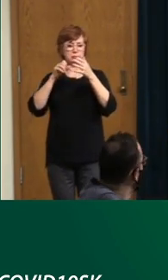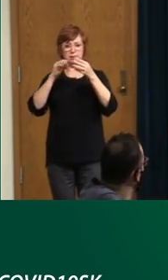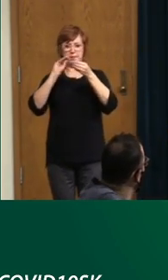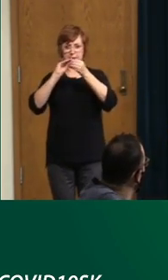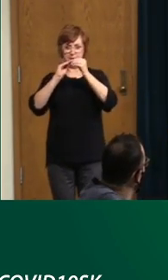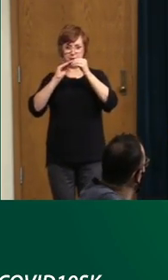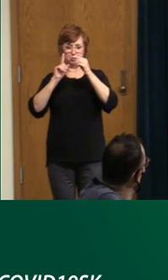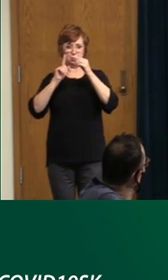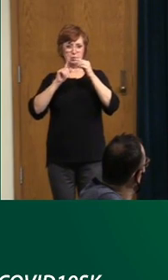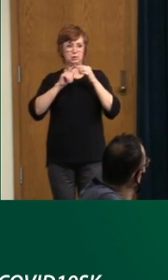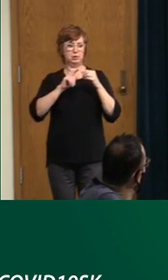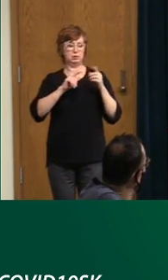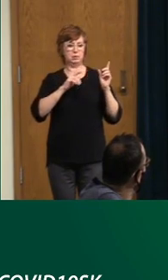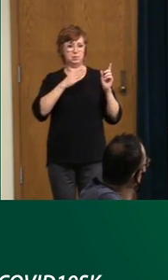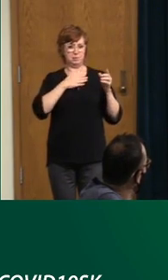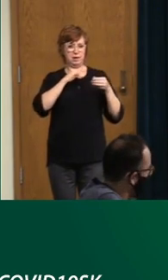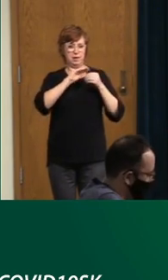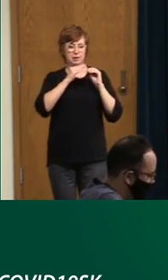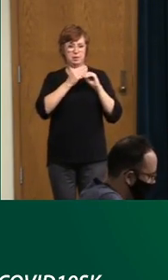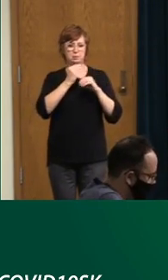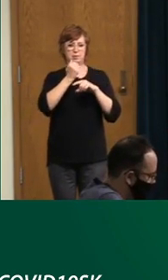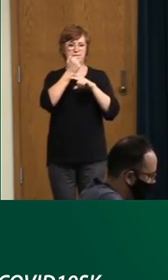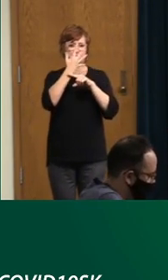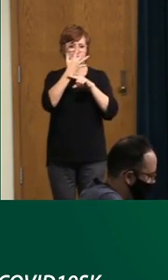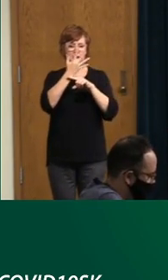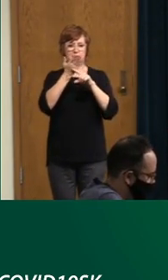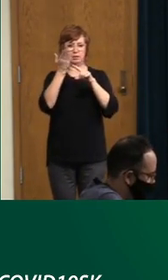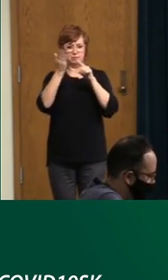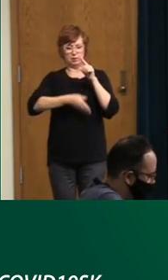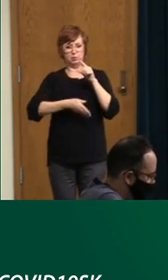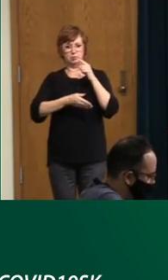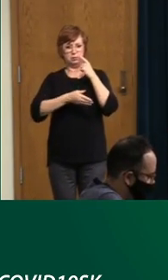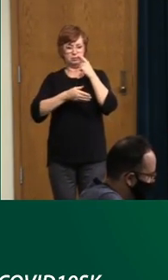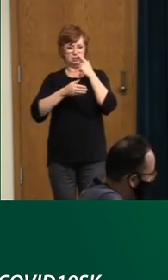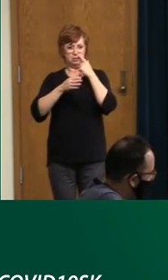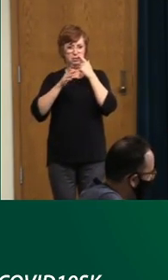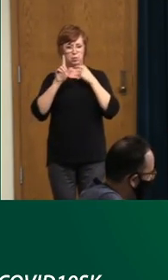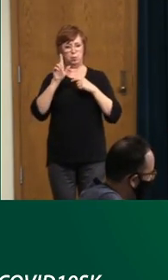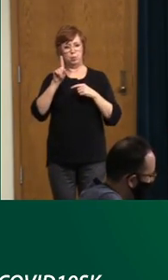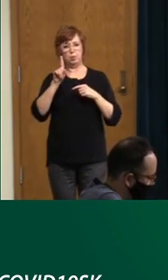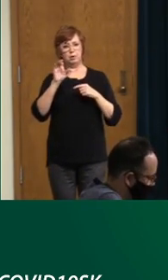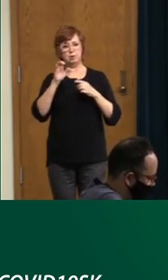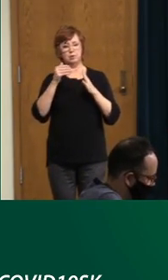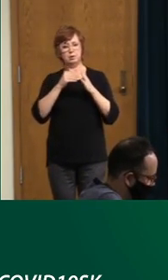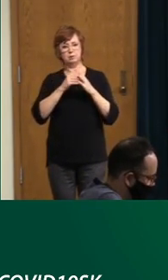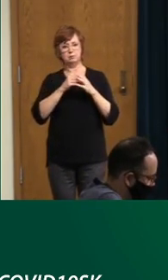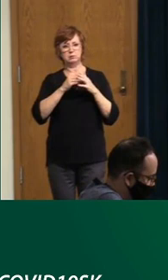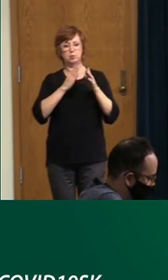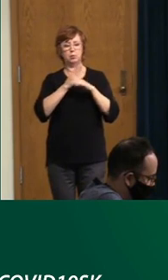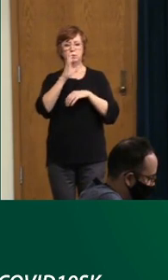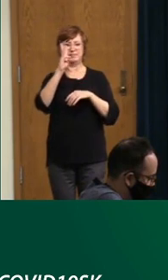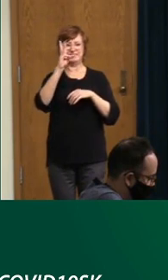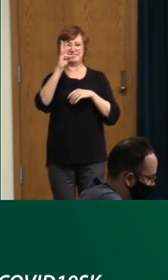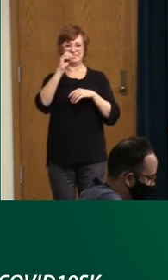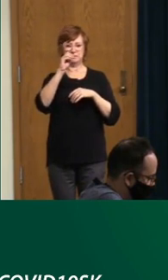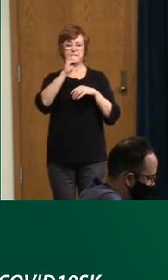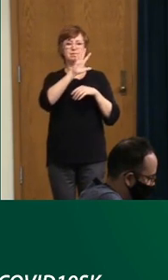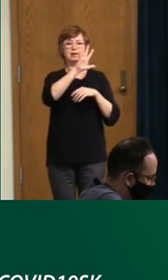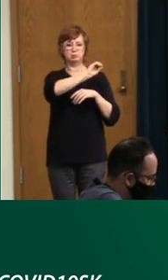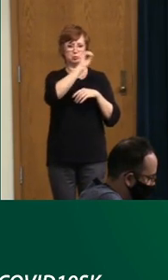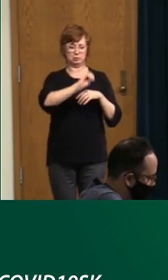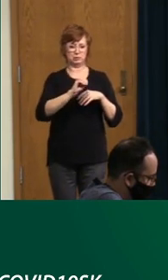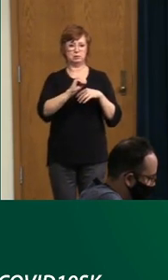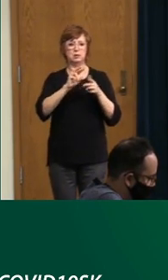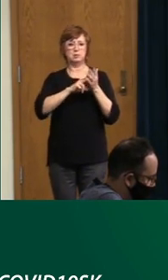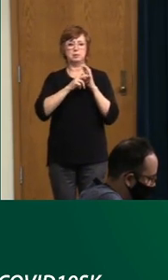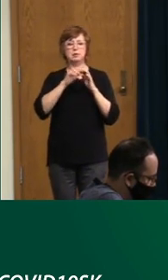and paying attention is 5 cases per 100,000, and which is more than 60 cases per day. So whenever you start getting into the range, we all should sit up and take